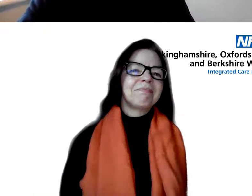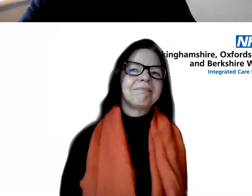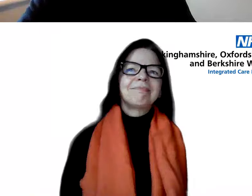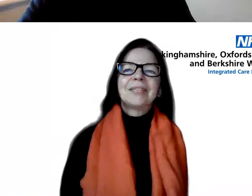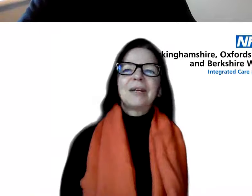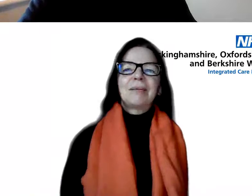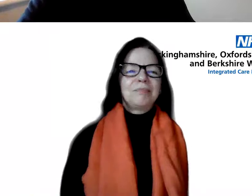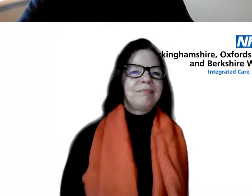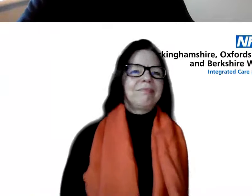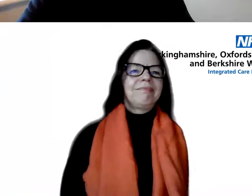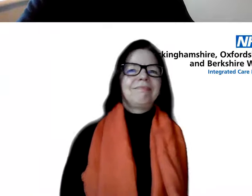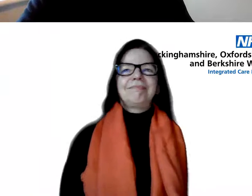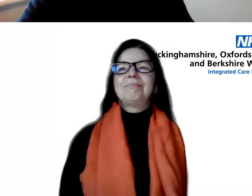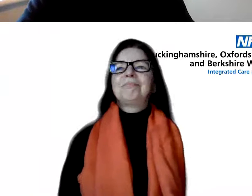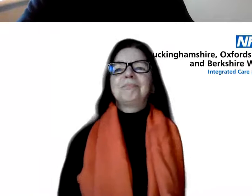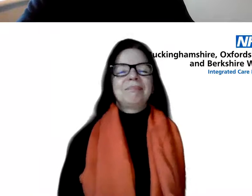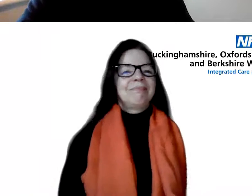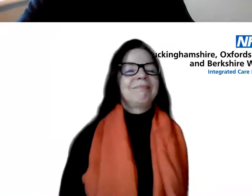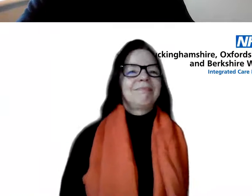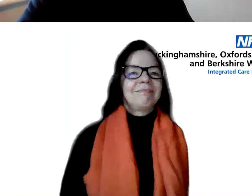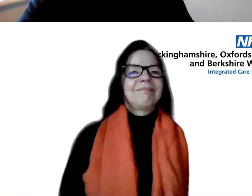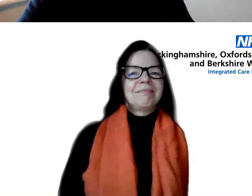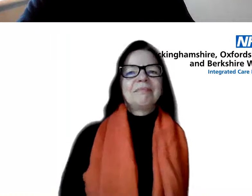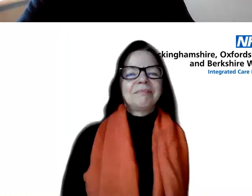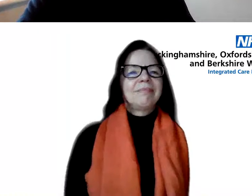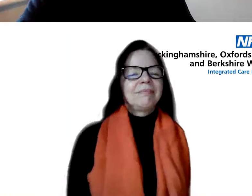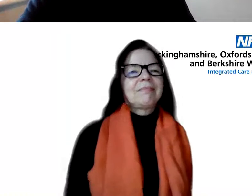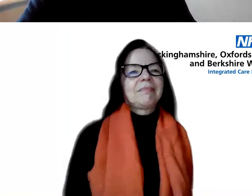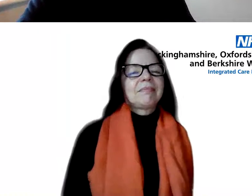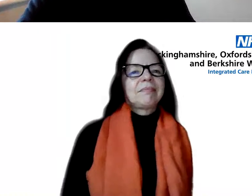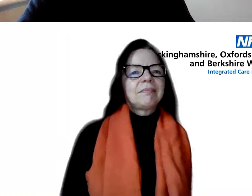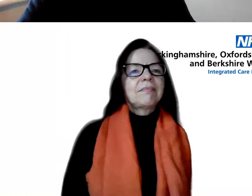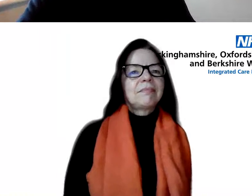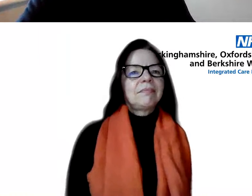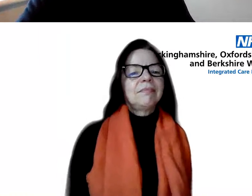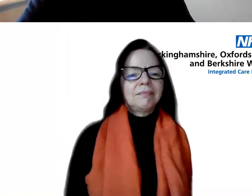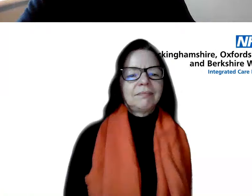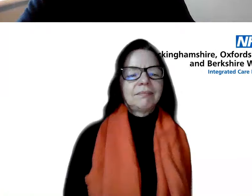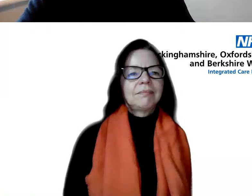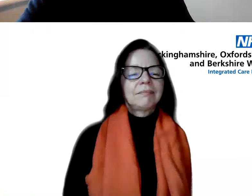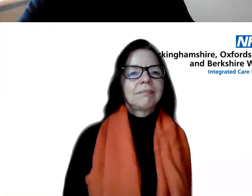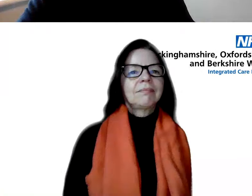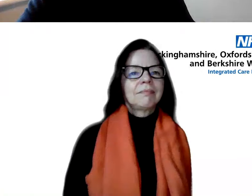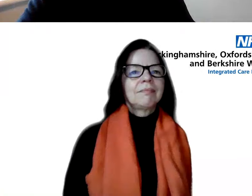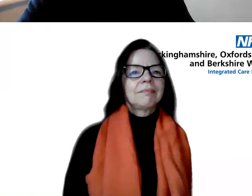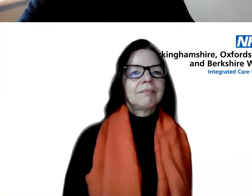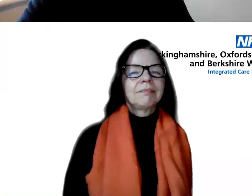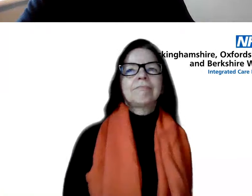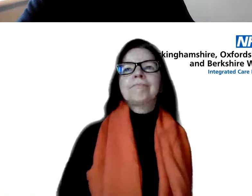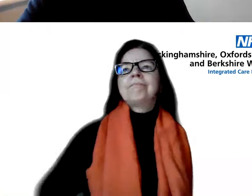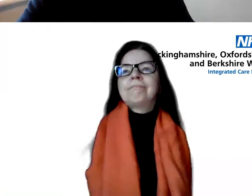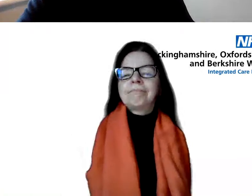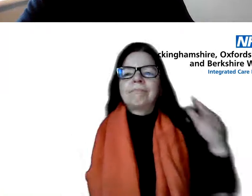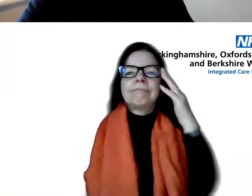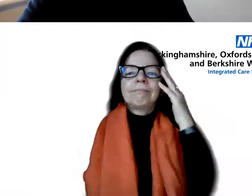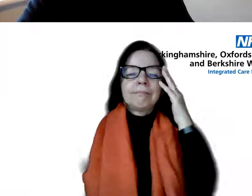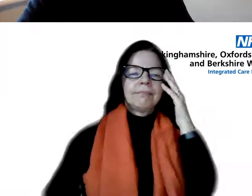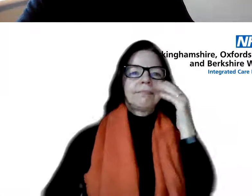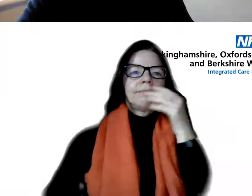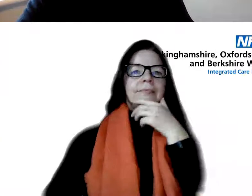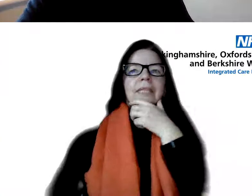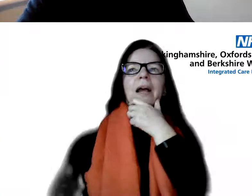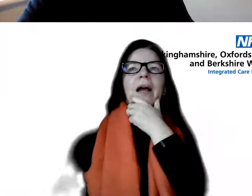Yeah, absolutely. I will do. And so I've just got a couple of slides to run through.